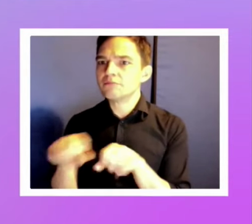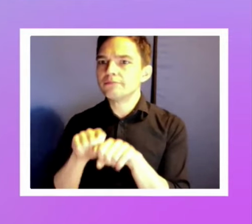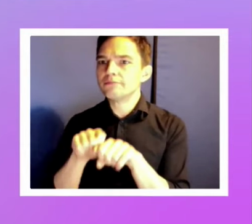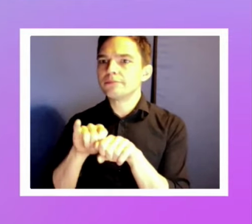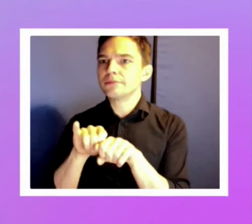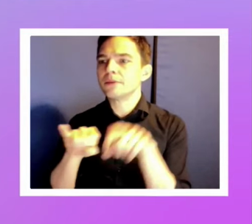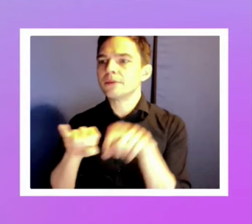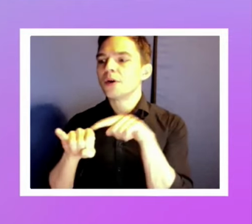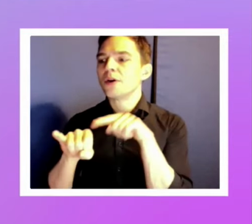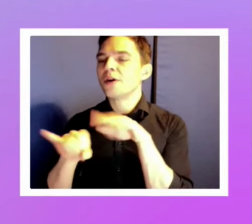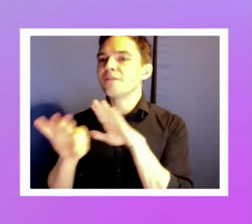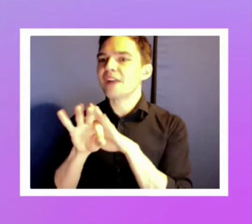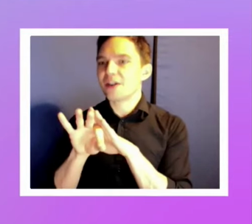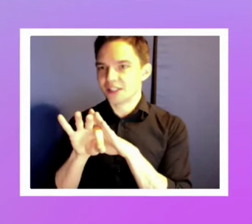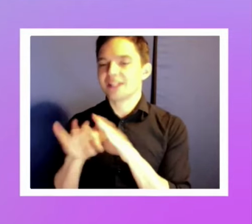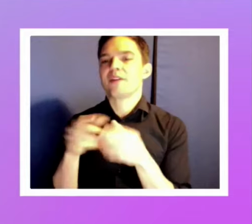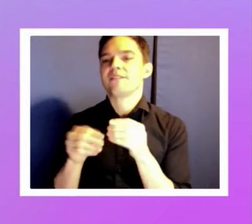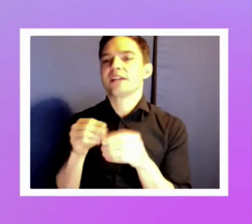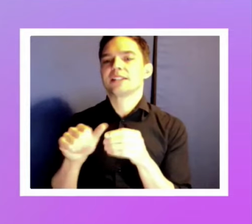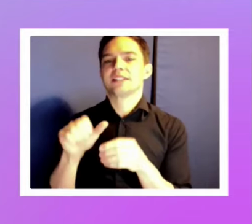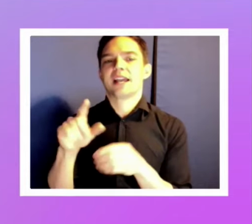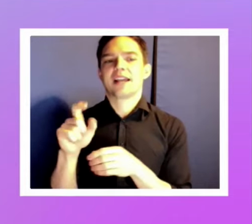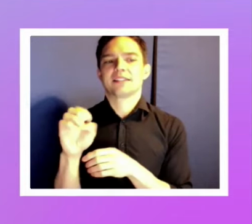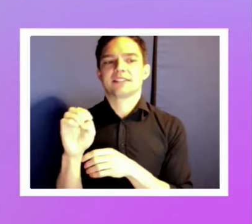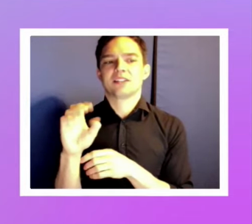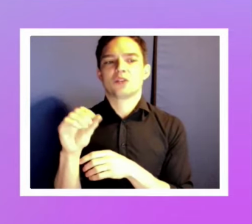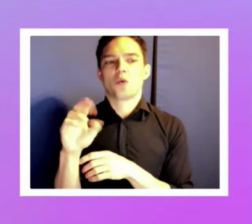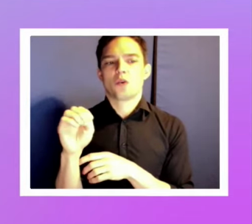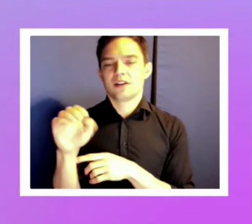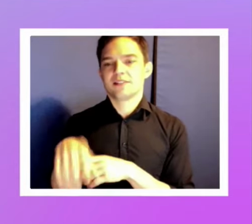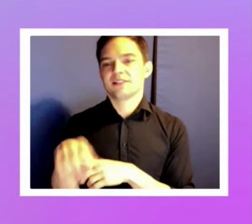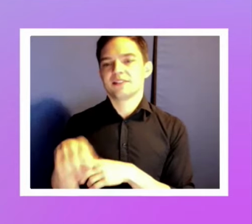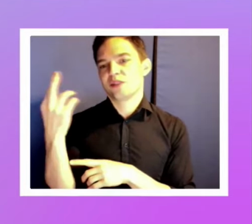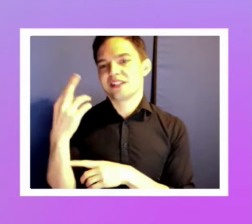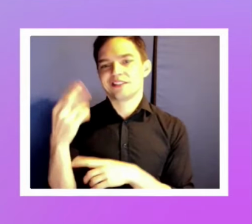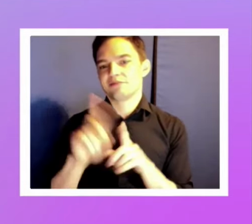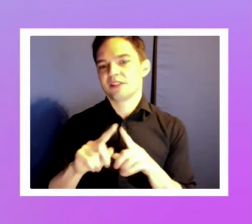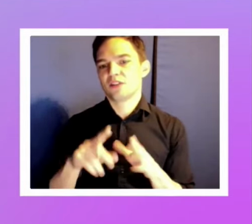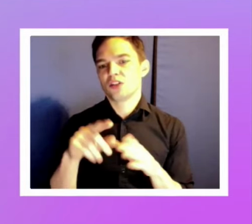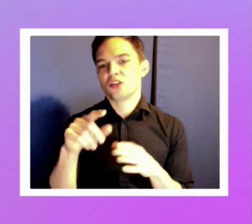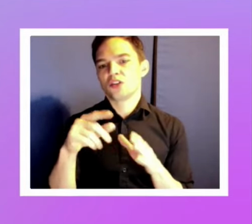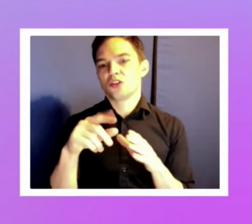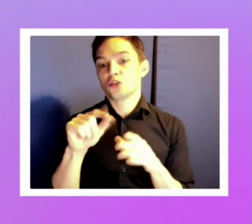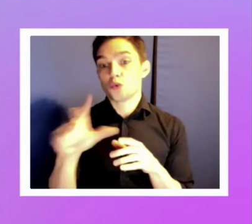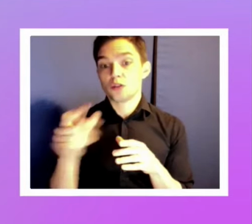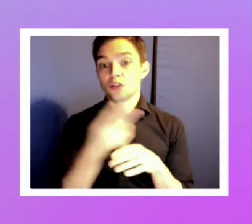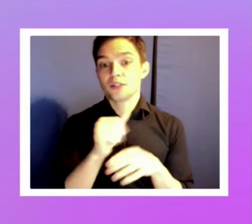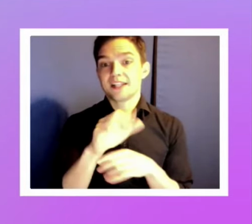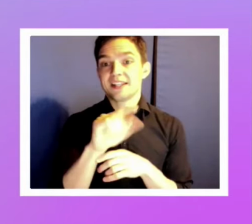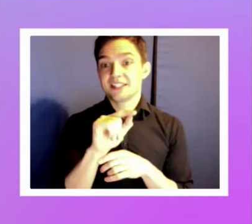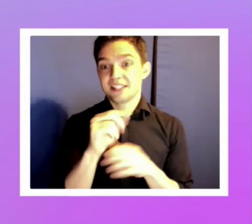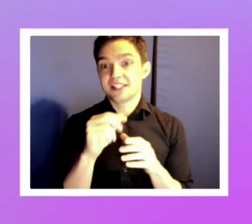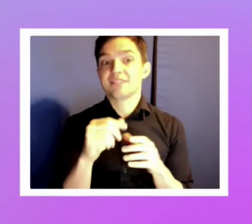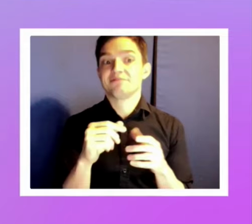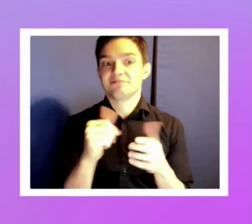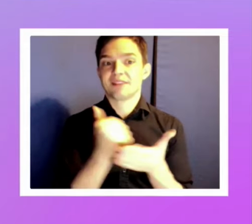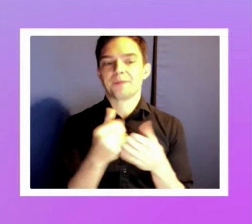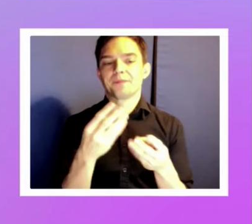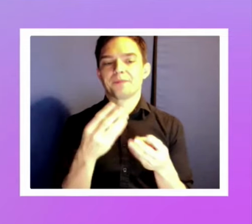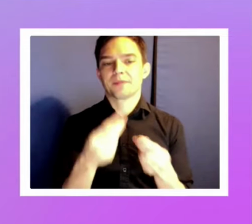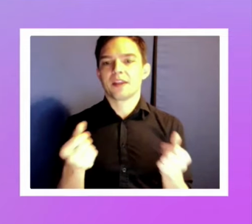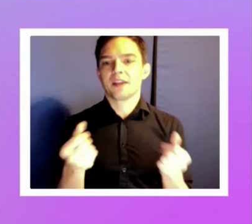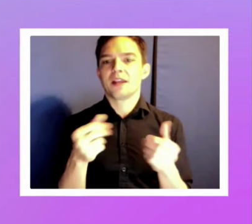it in Xcore. So it has concrete results of tools that use these ACT. It means we all